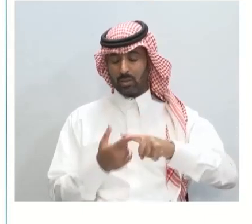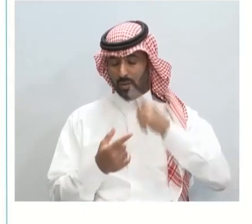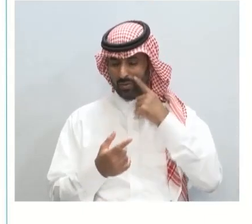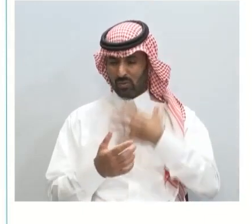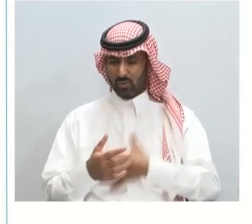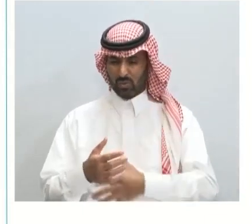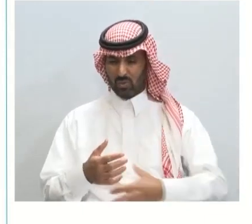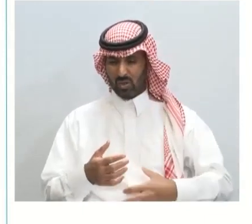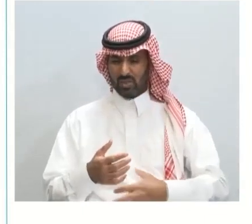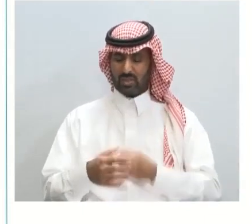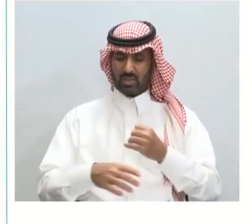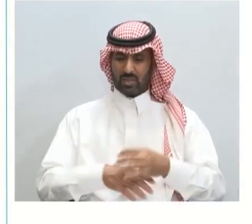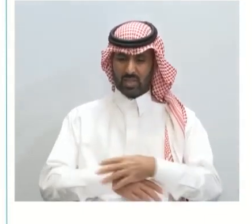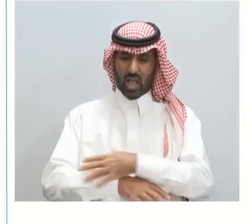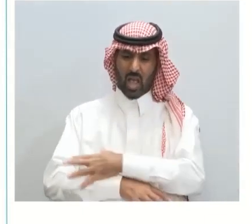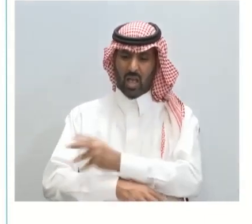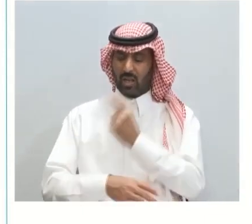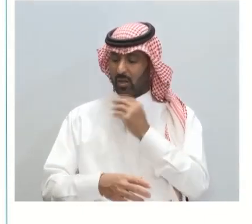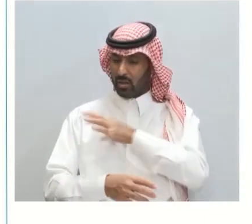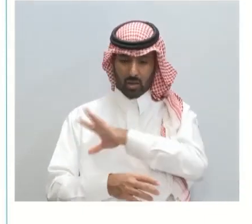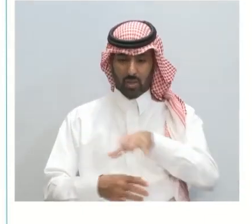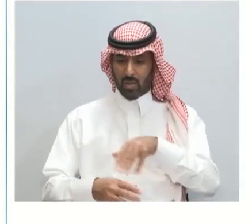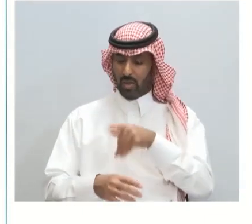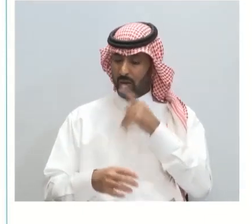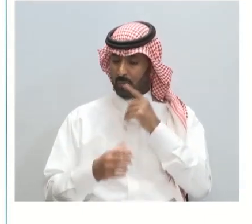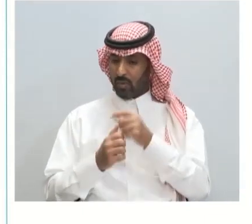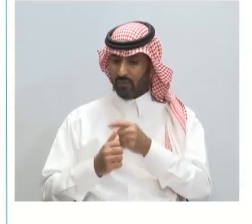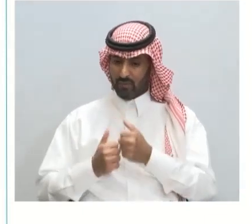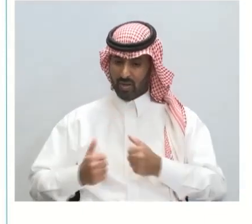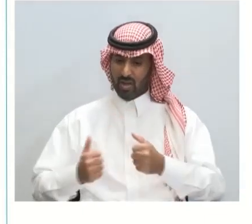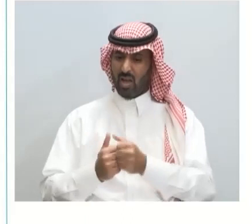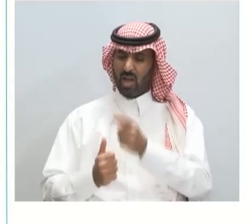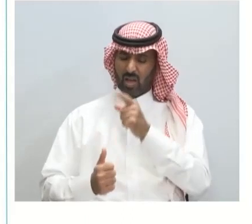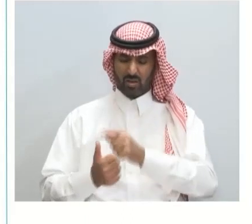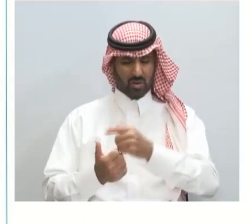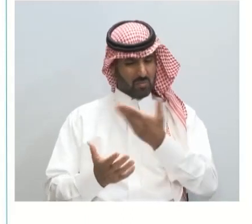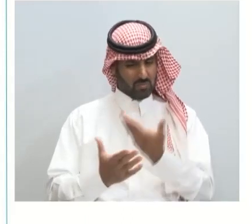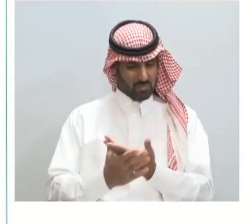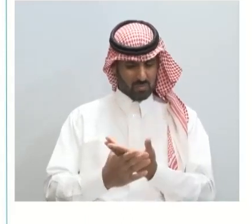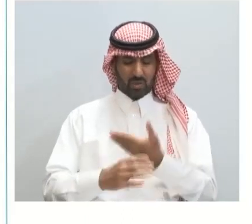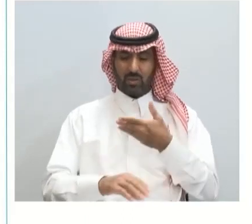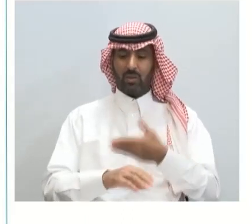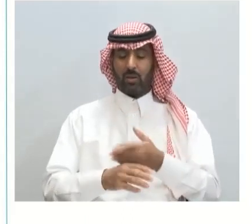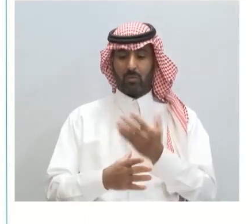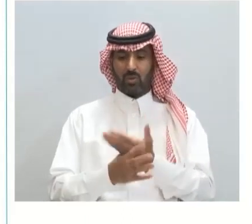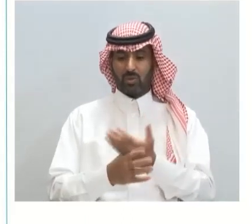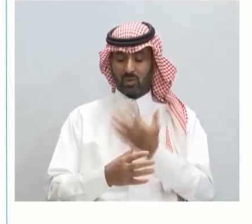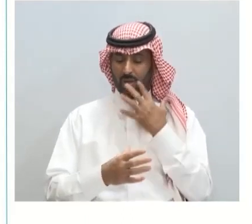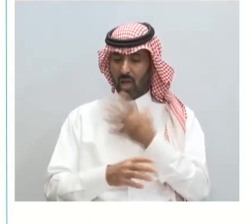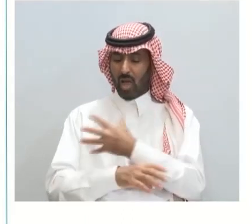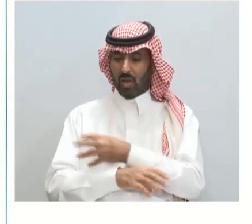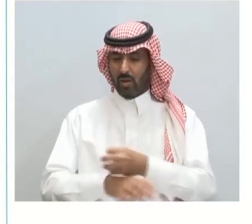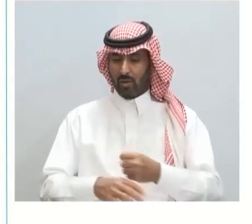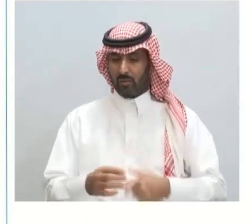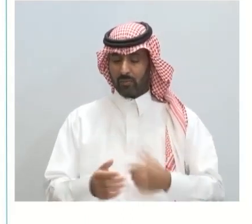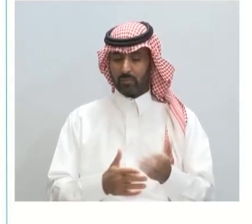cancer, explains, "So many people in my family died of colon cancer, I worried constantly. When the test came back